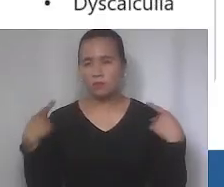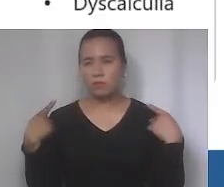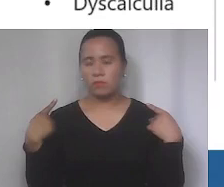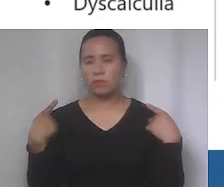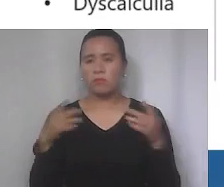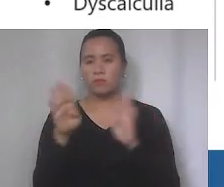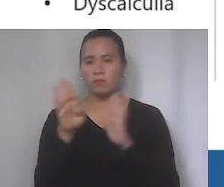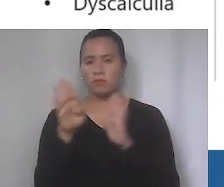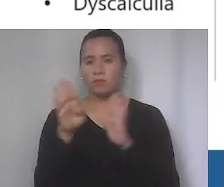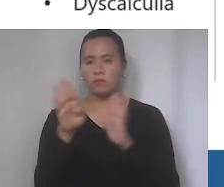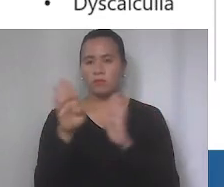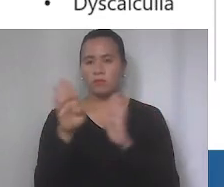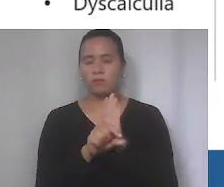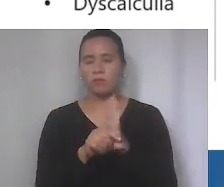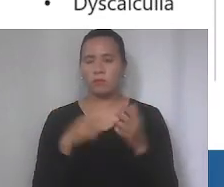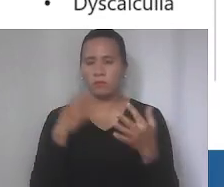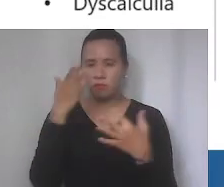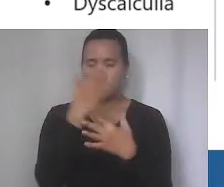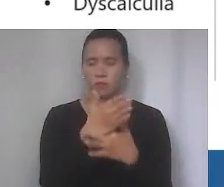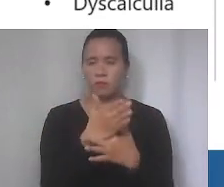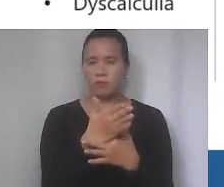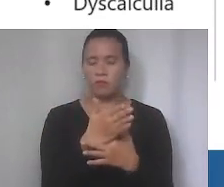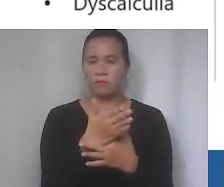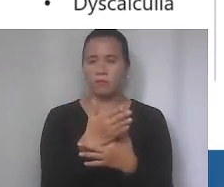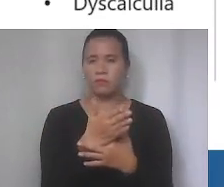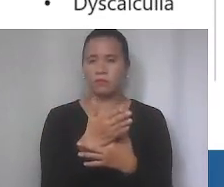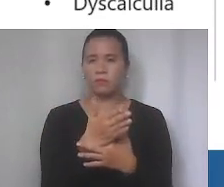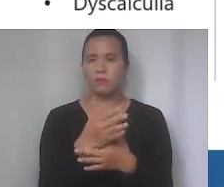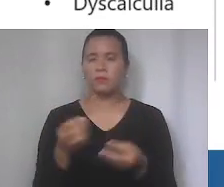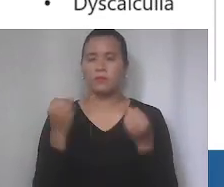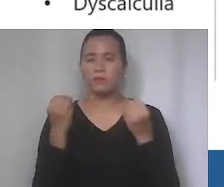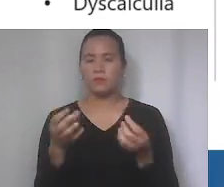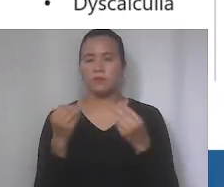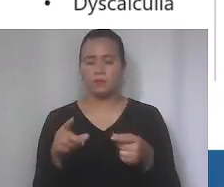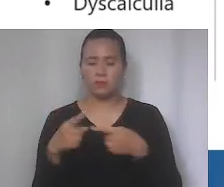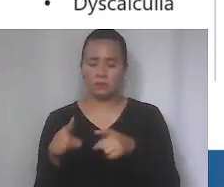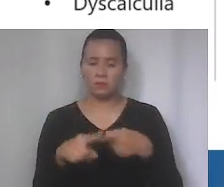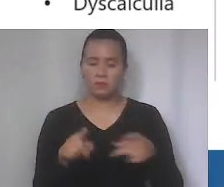where students of all learning abilities and backgrounds have access.